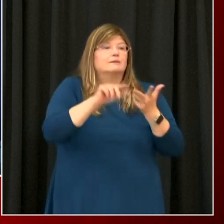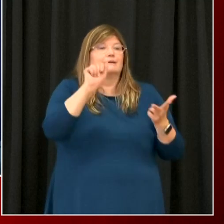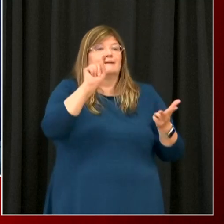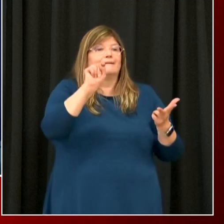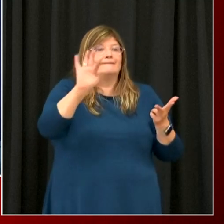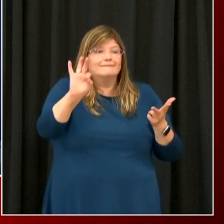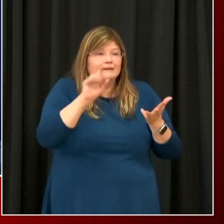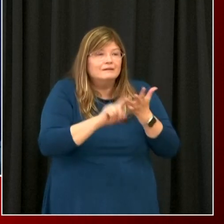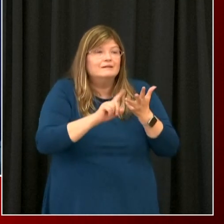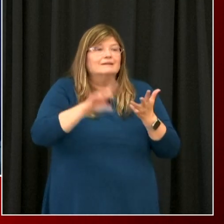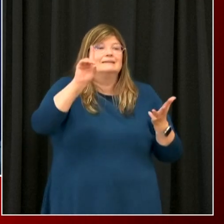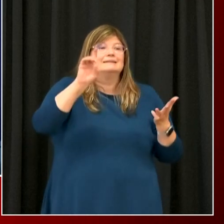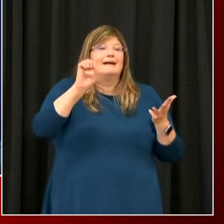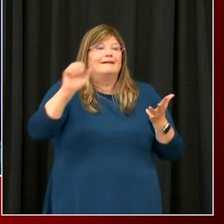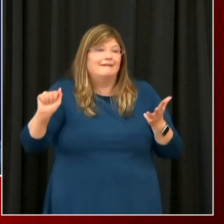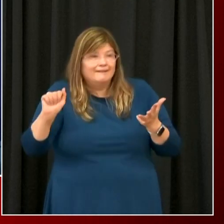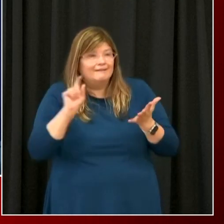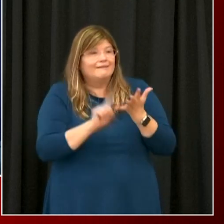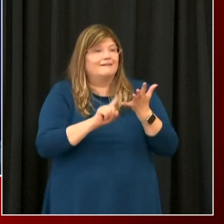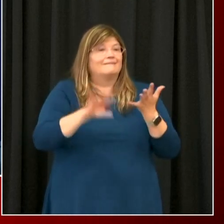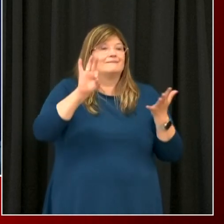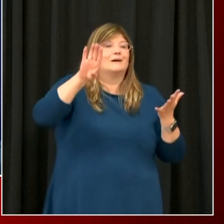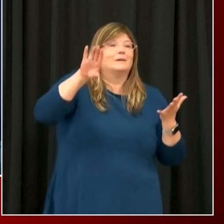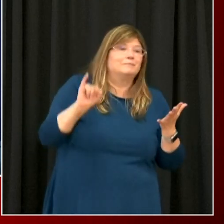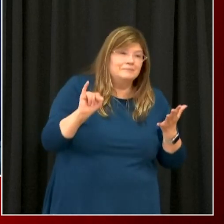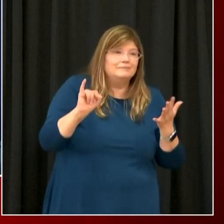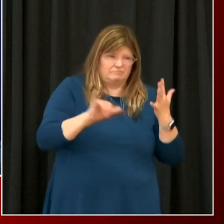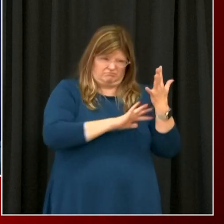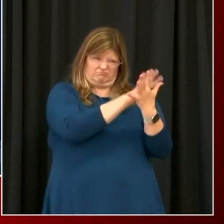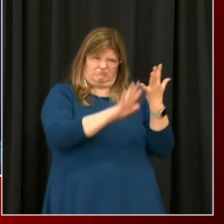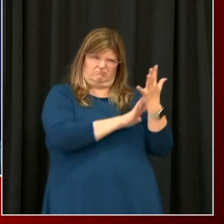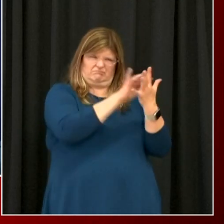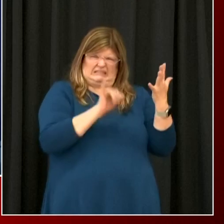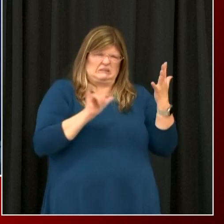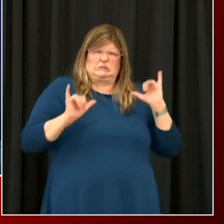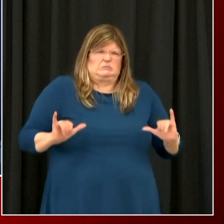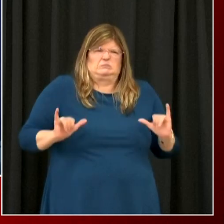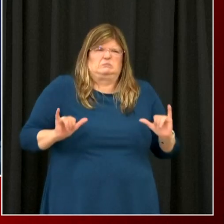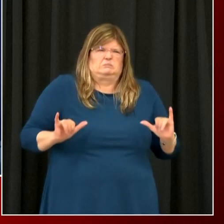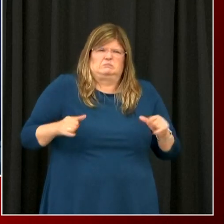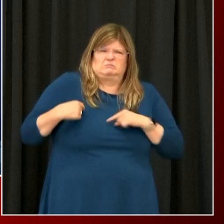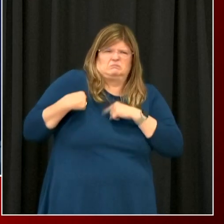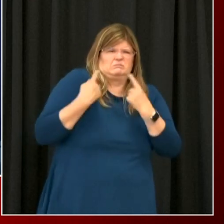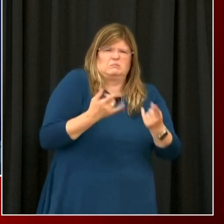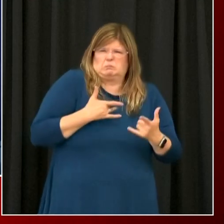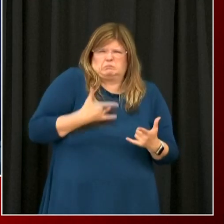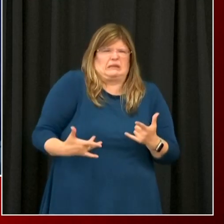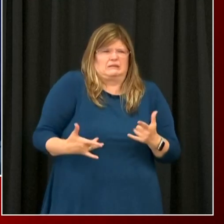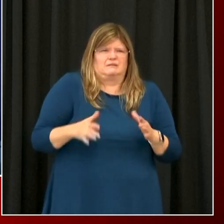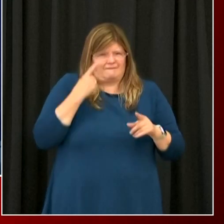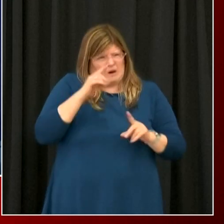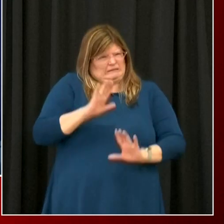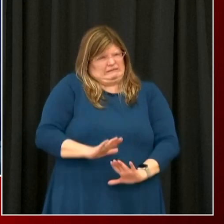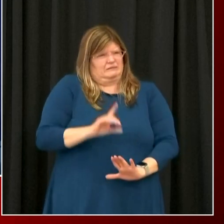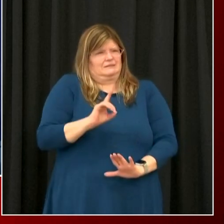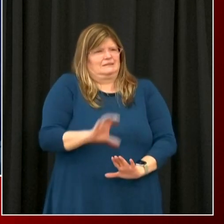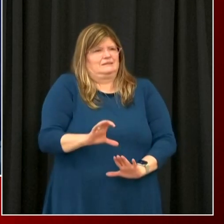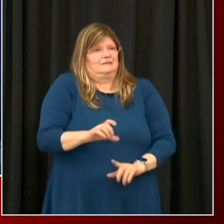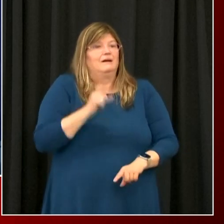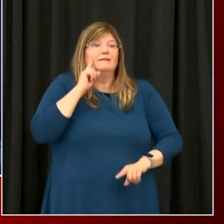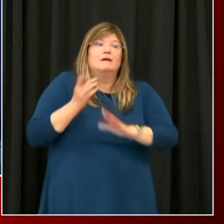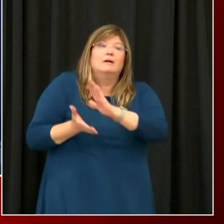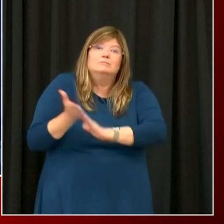DEA, FBI, and that happens in Washington, D.C. on a regular basis. And then for operational purposes, we have asked